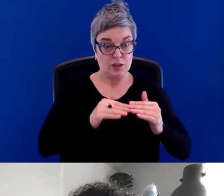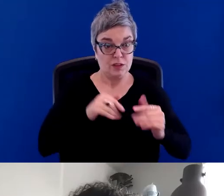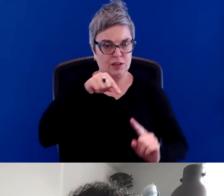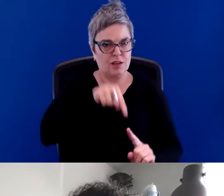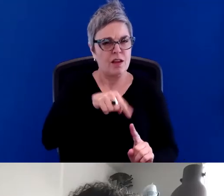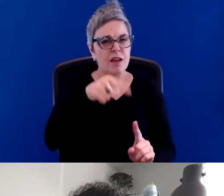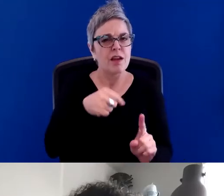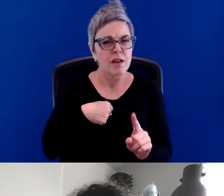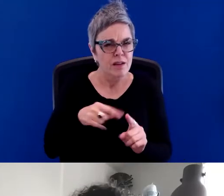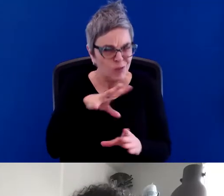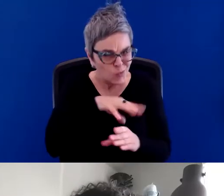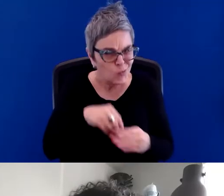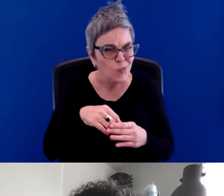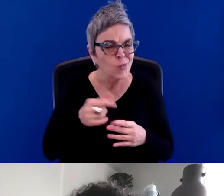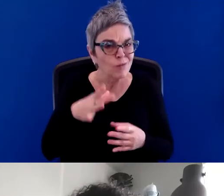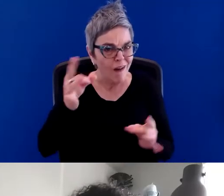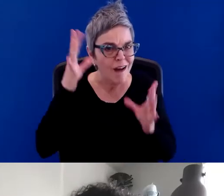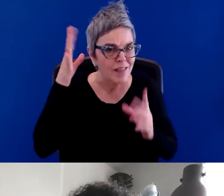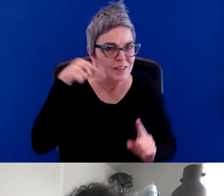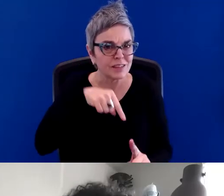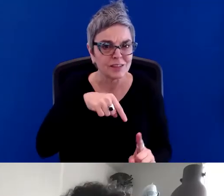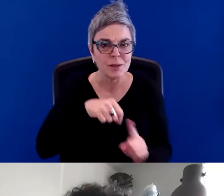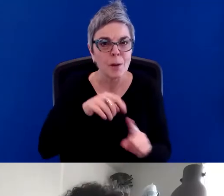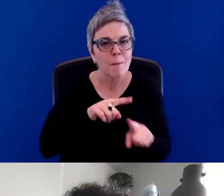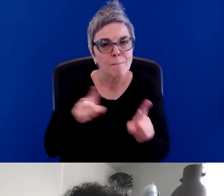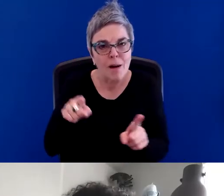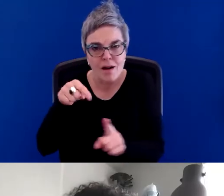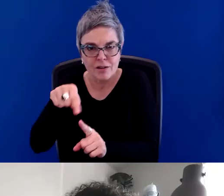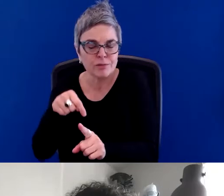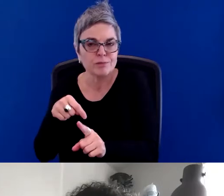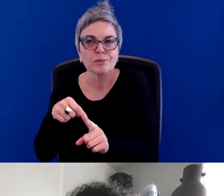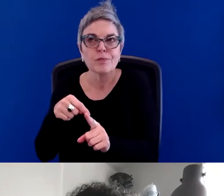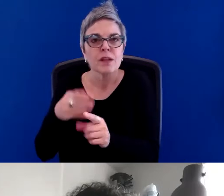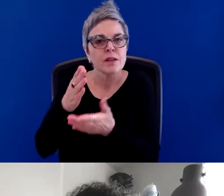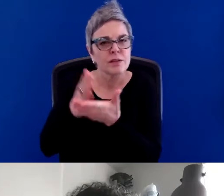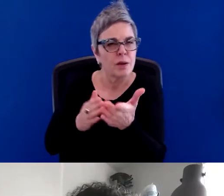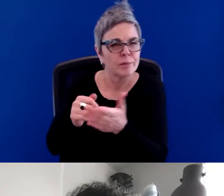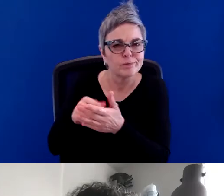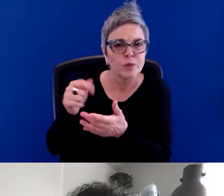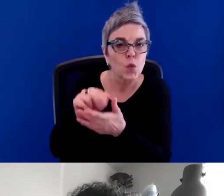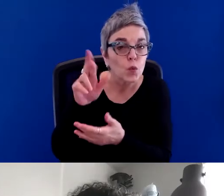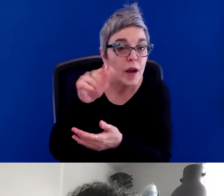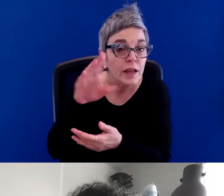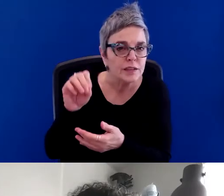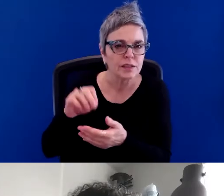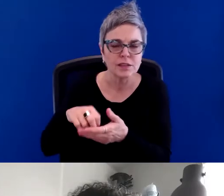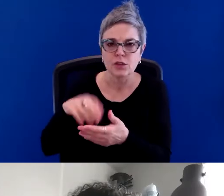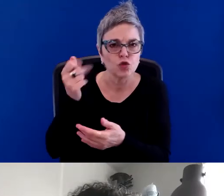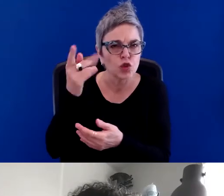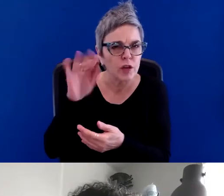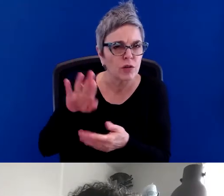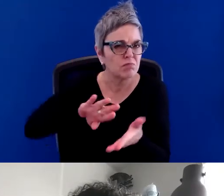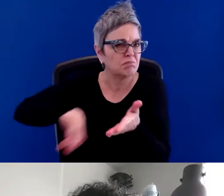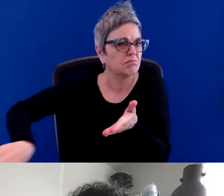reproductive and gender-based injustices void. And so by that I mean we've been discussing how affects